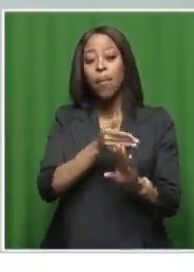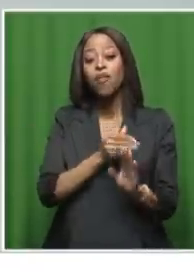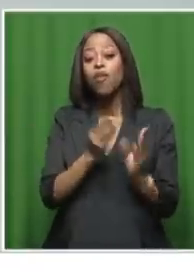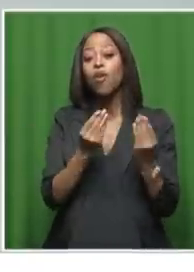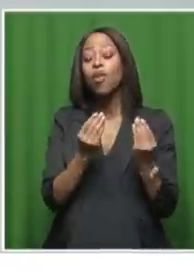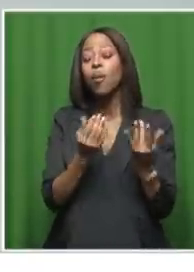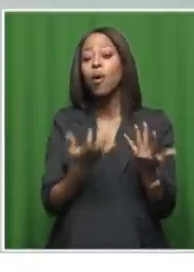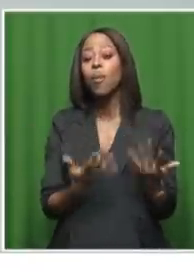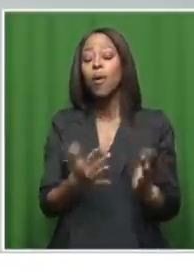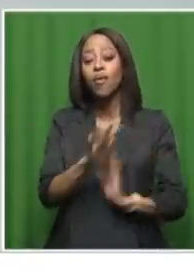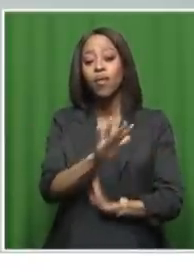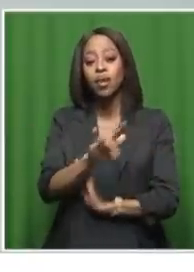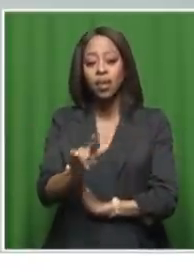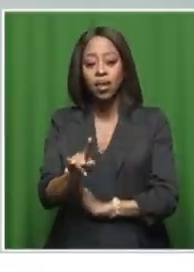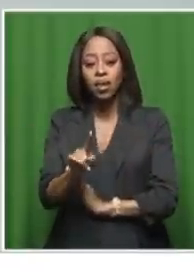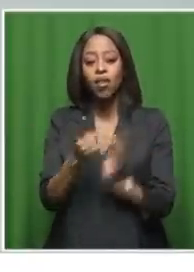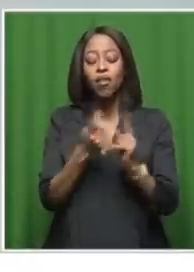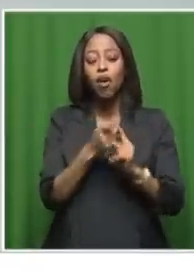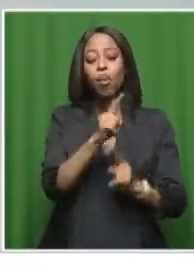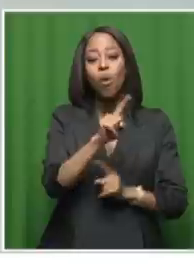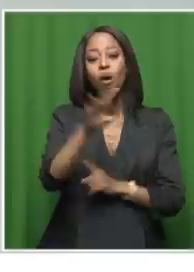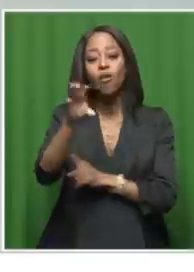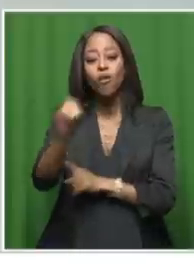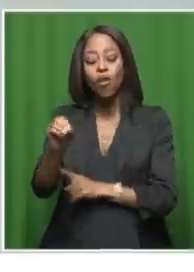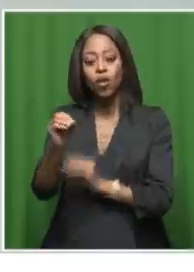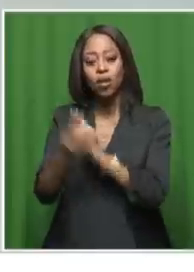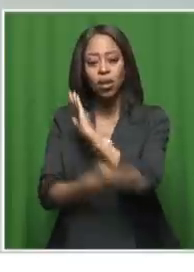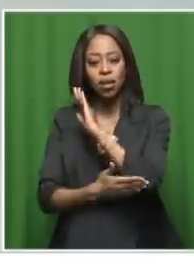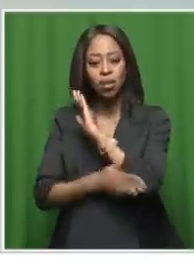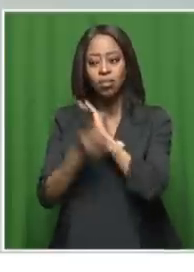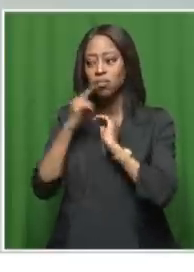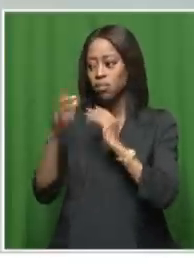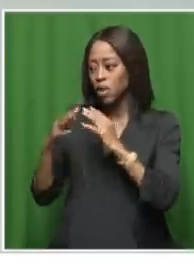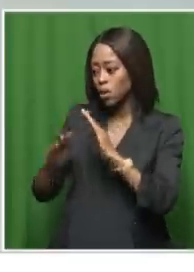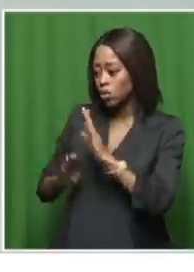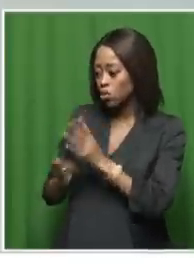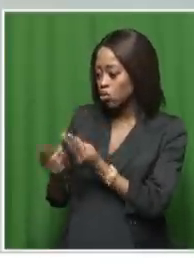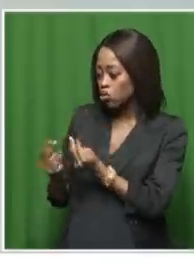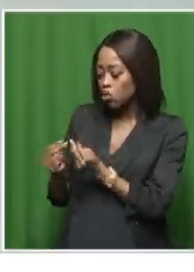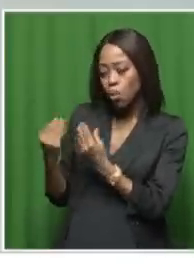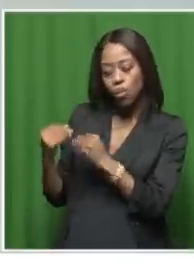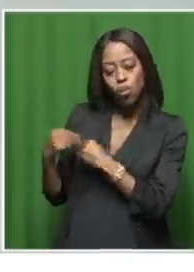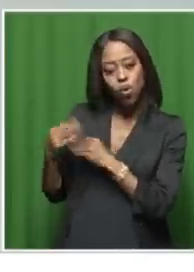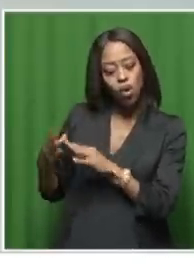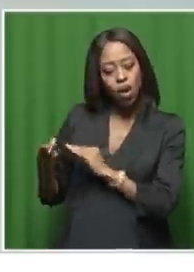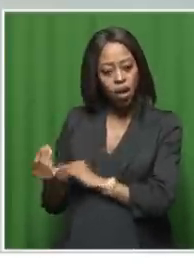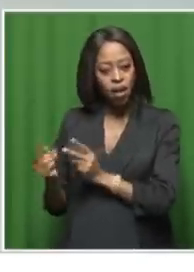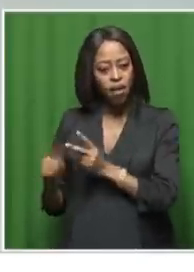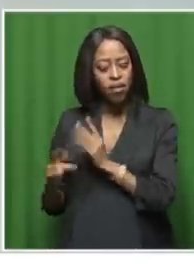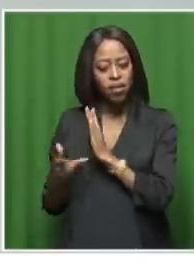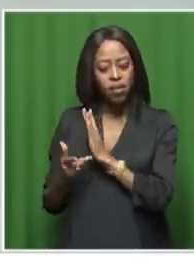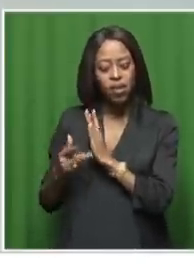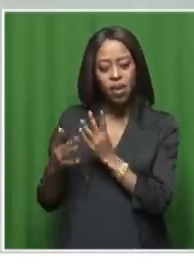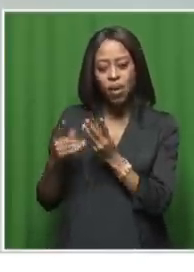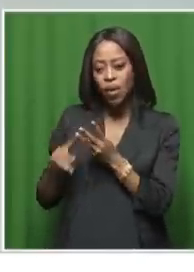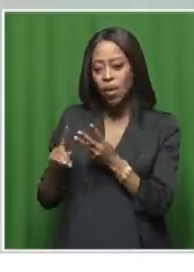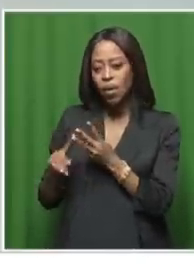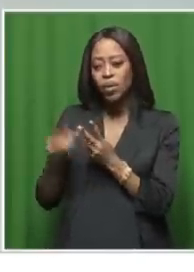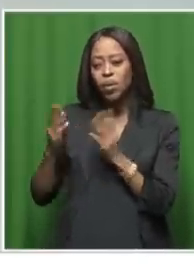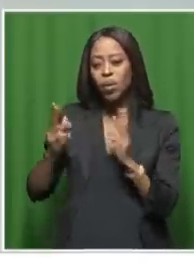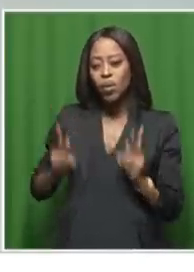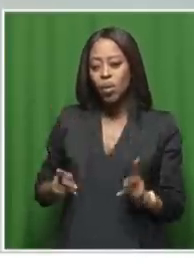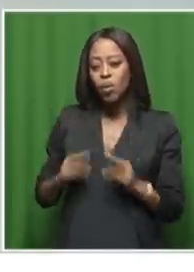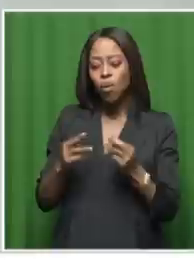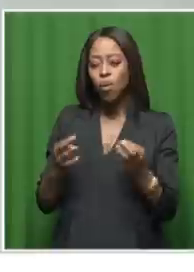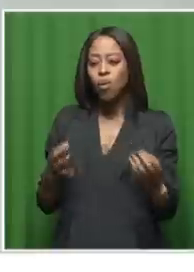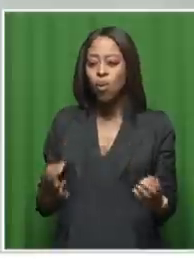57th out of 140 countries in terms of startup skills, networking, technology absorption, human capital, and access to